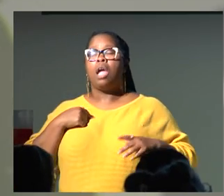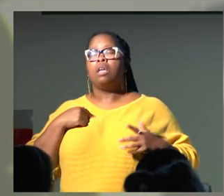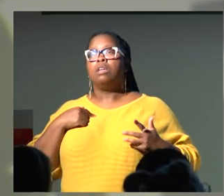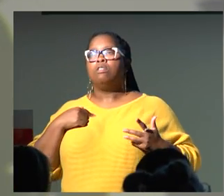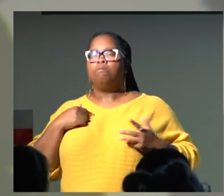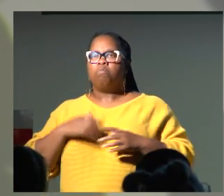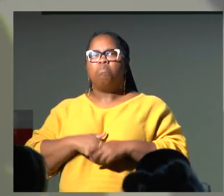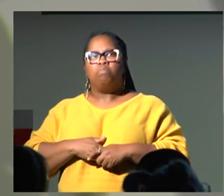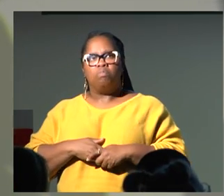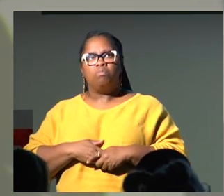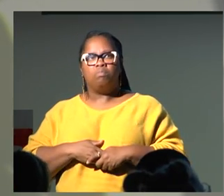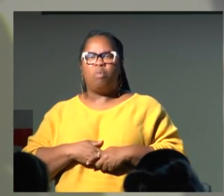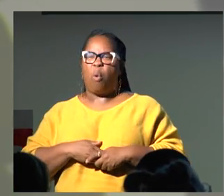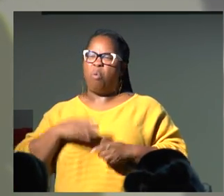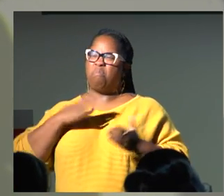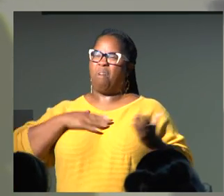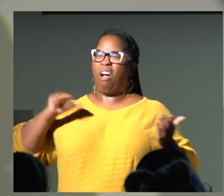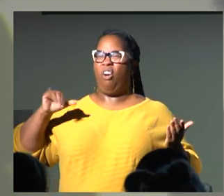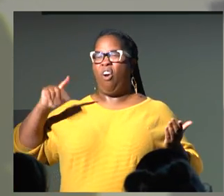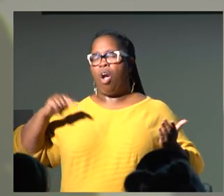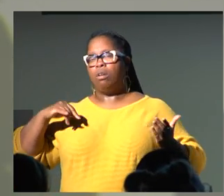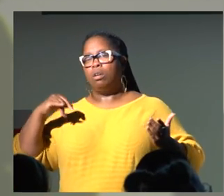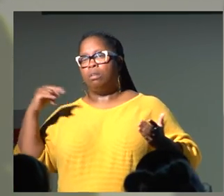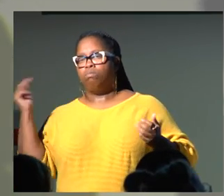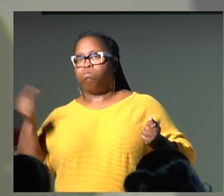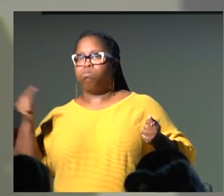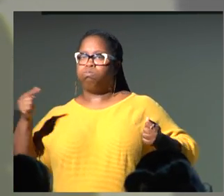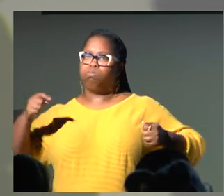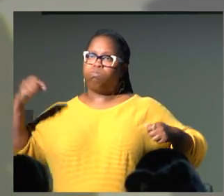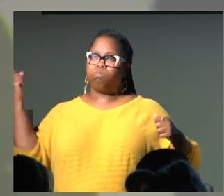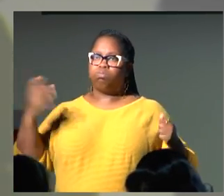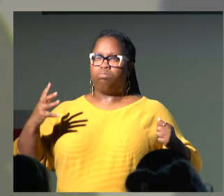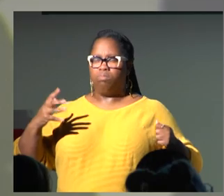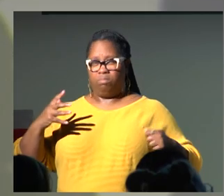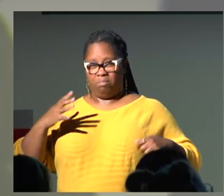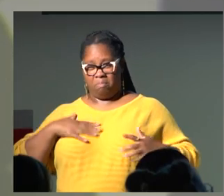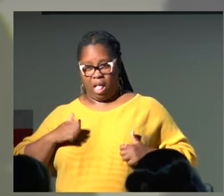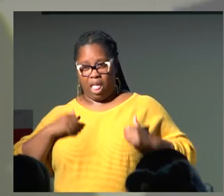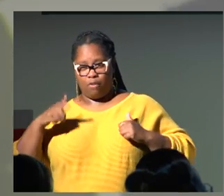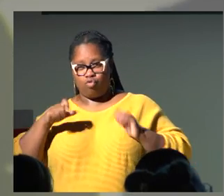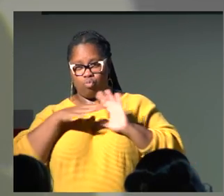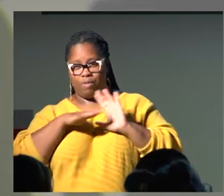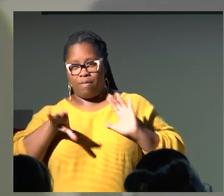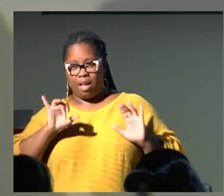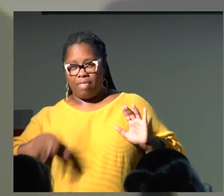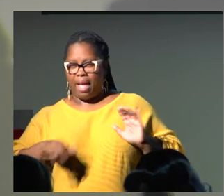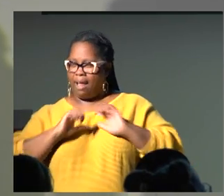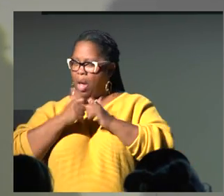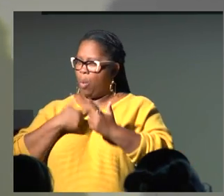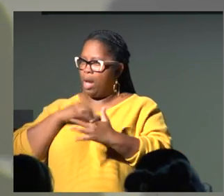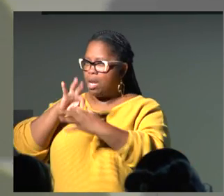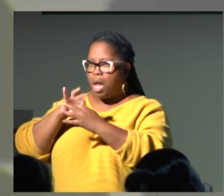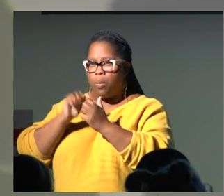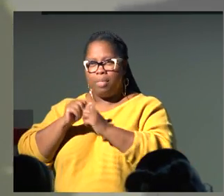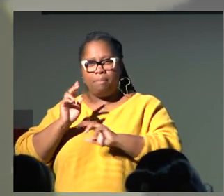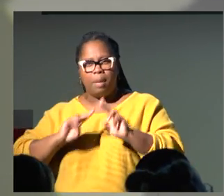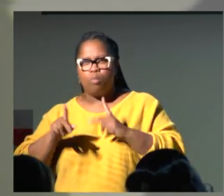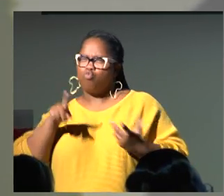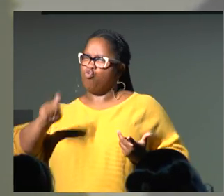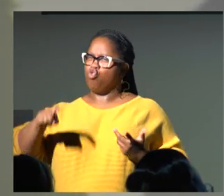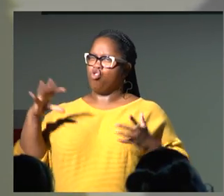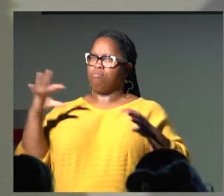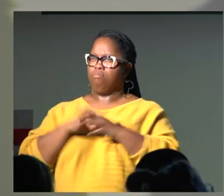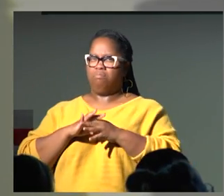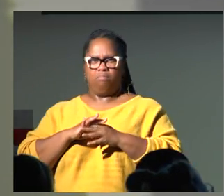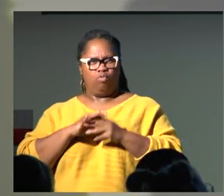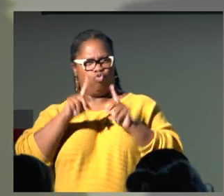If I make such a claim about my art practice, then I ought to live that way in my life. When I connect with people, you know, and